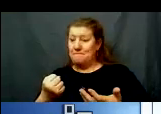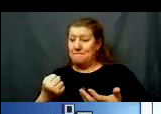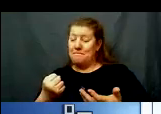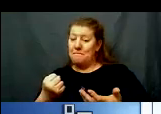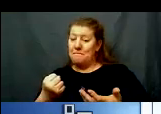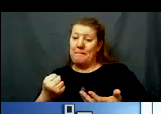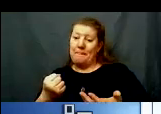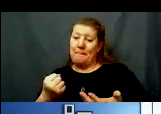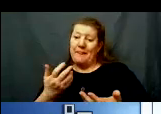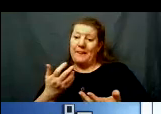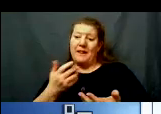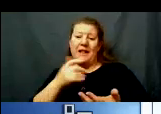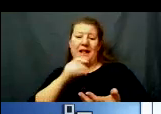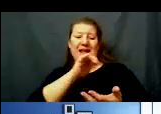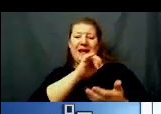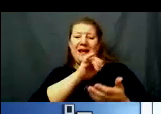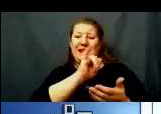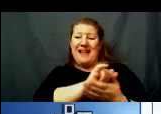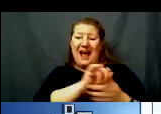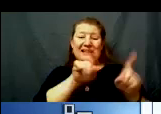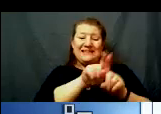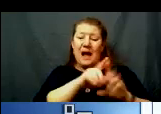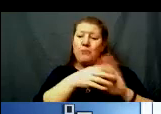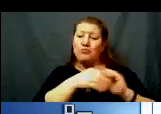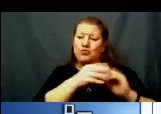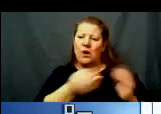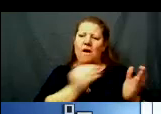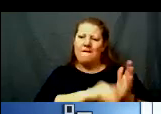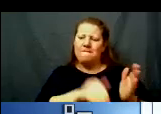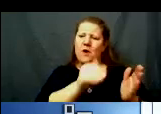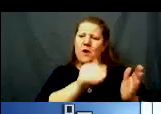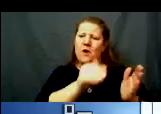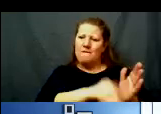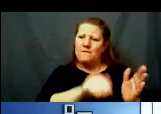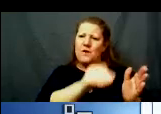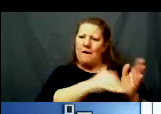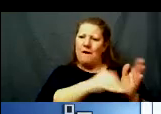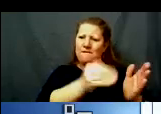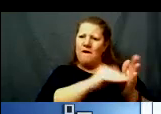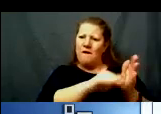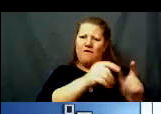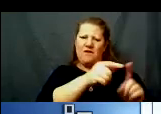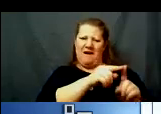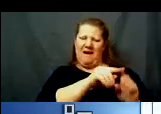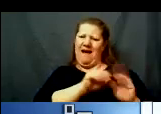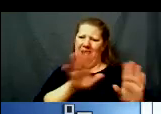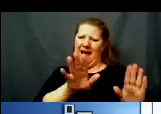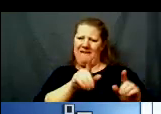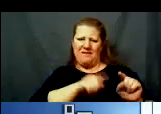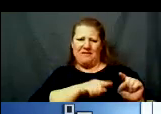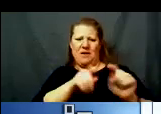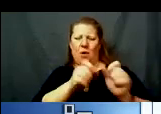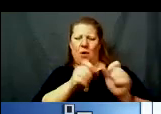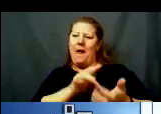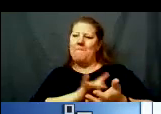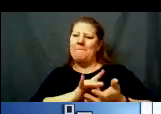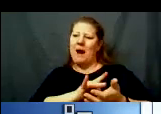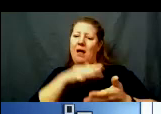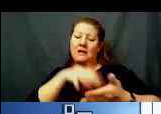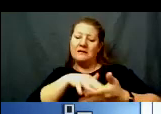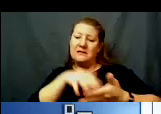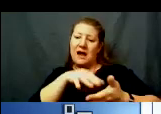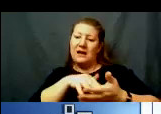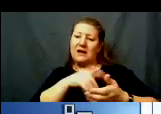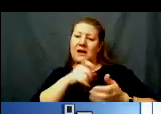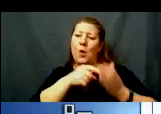other investigators time and time again that clearly aligned with the medical studies that show the kind of ailments